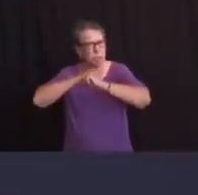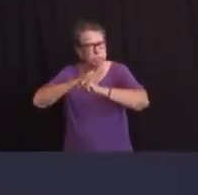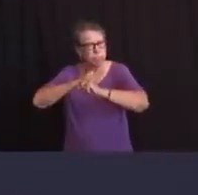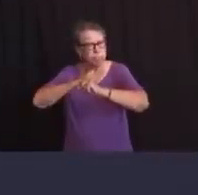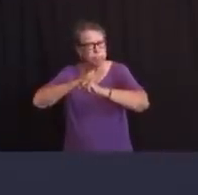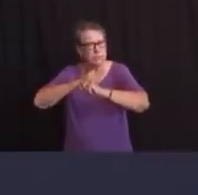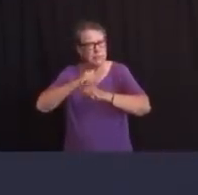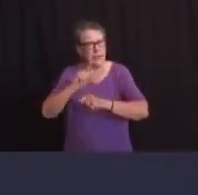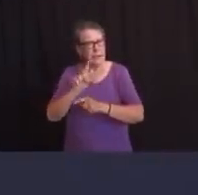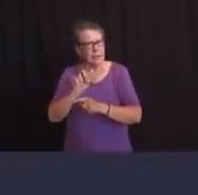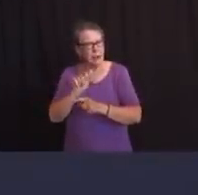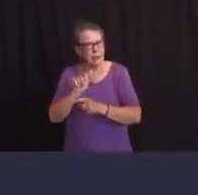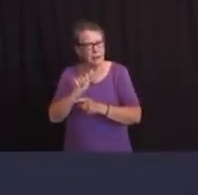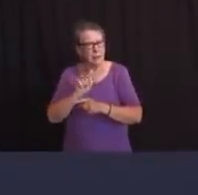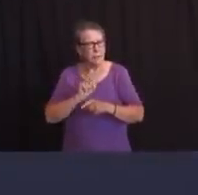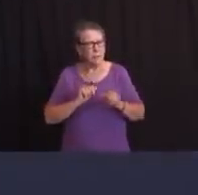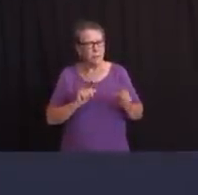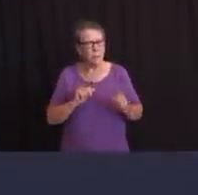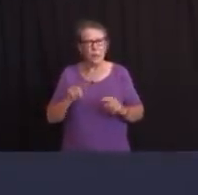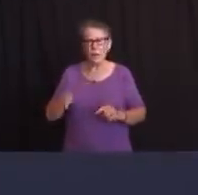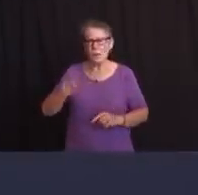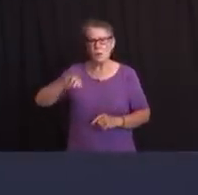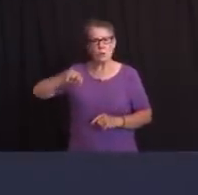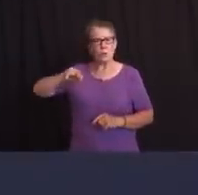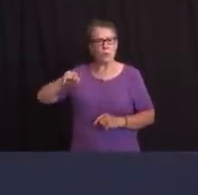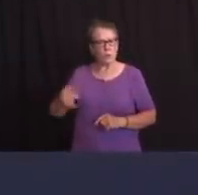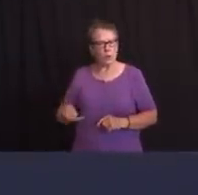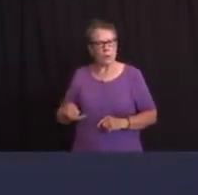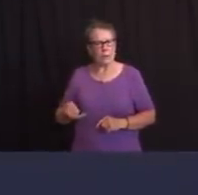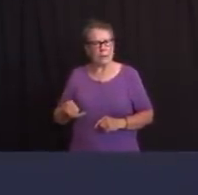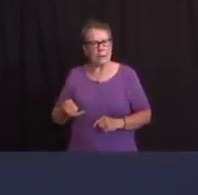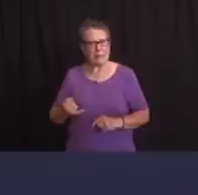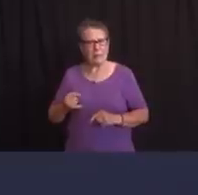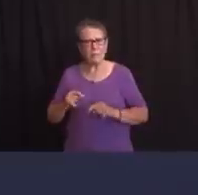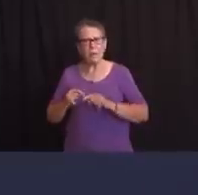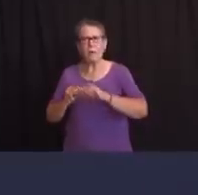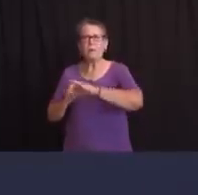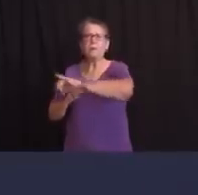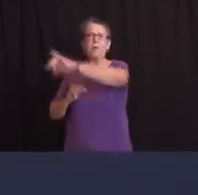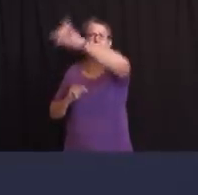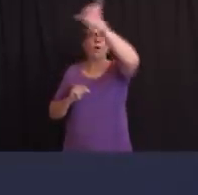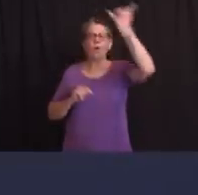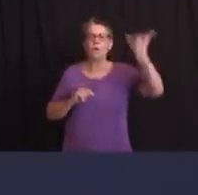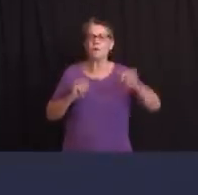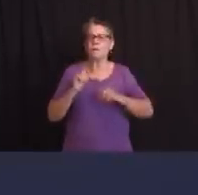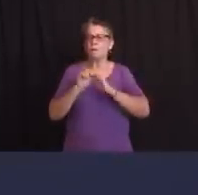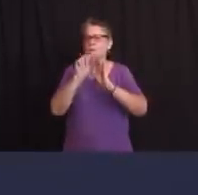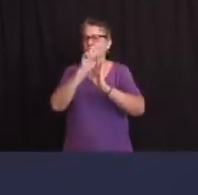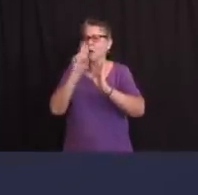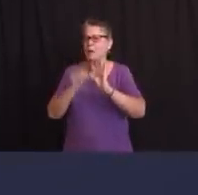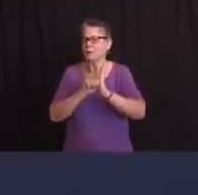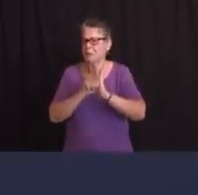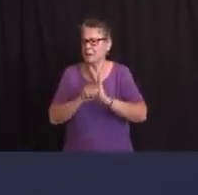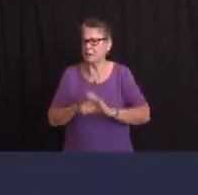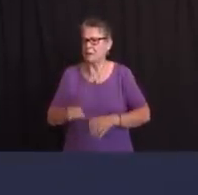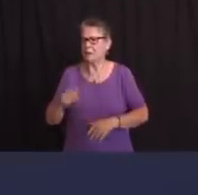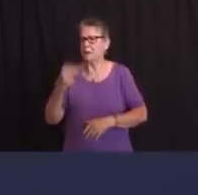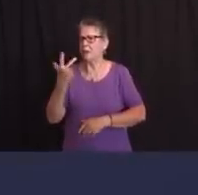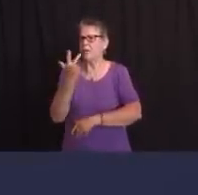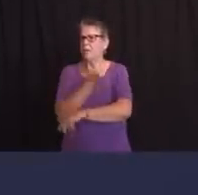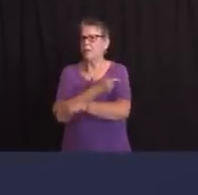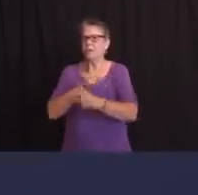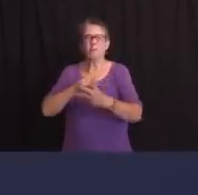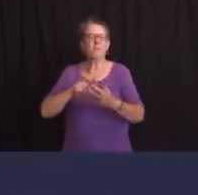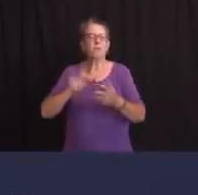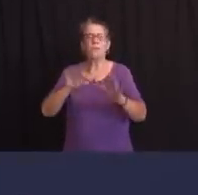In New Jersey, we're seeing much of the same thing that the rest of the country is seeing, and that is that all 3 vaccines are tremendously effective, and they are